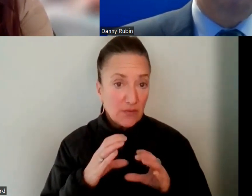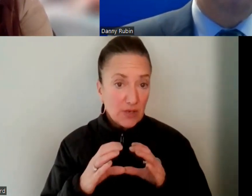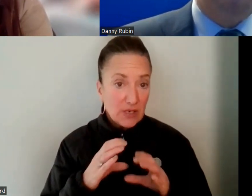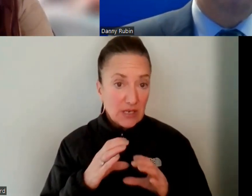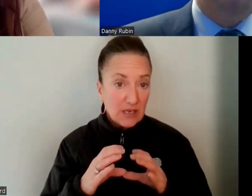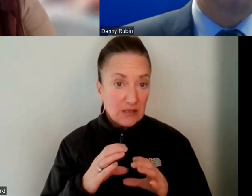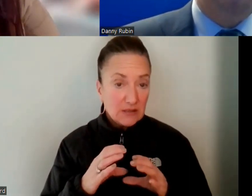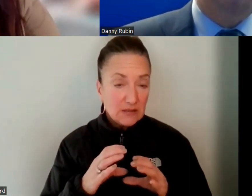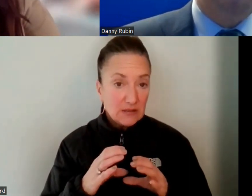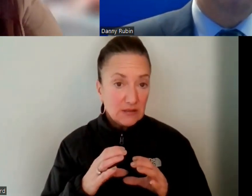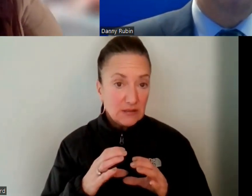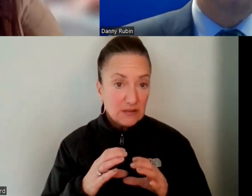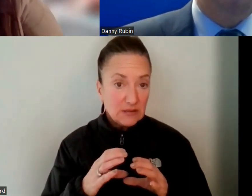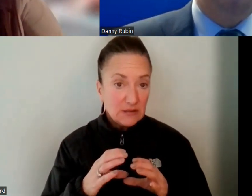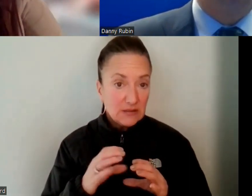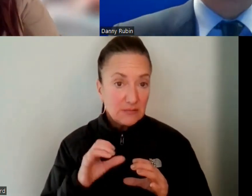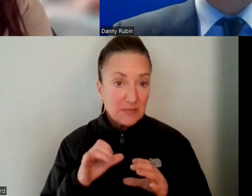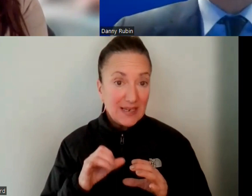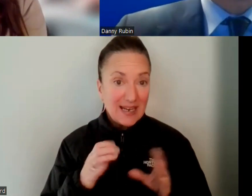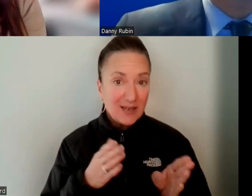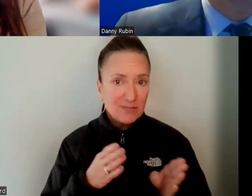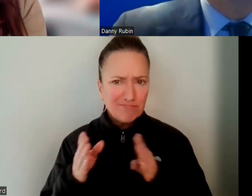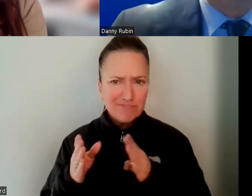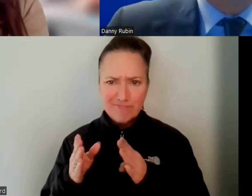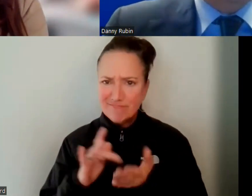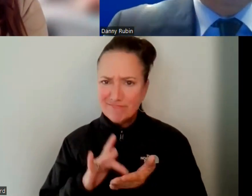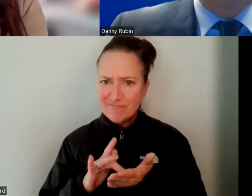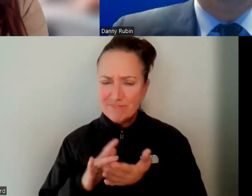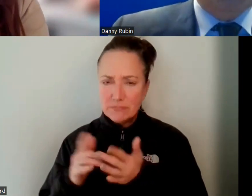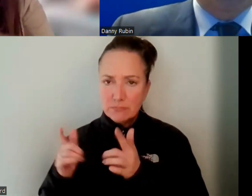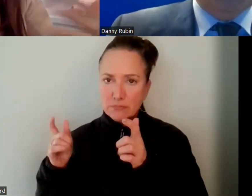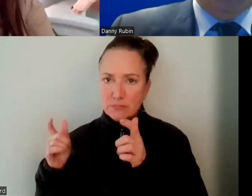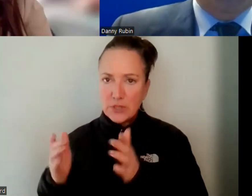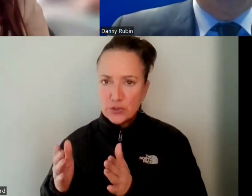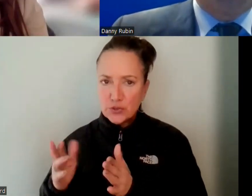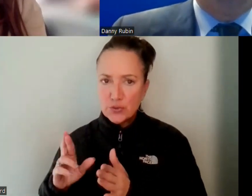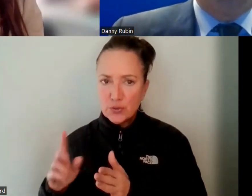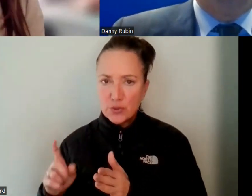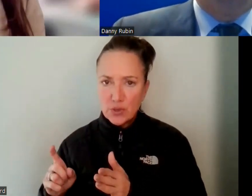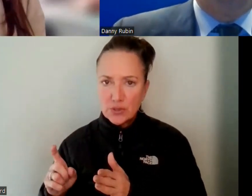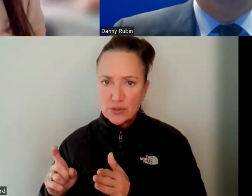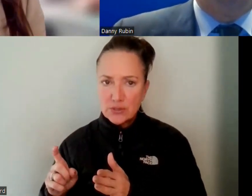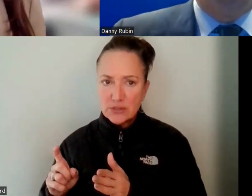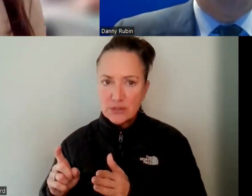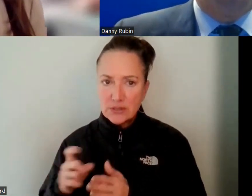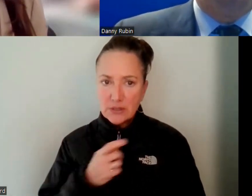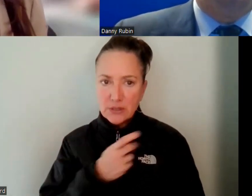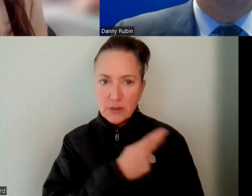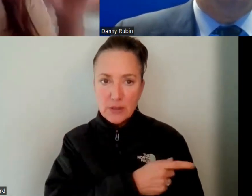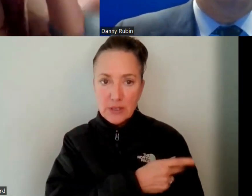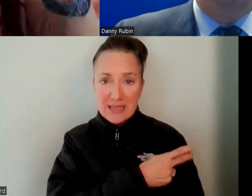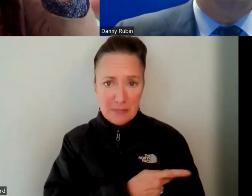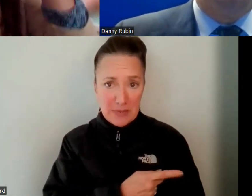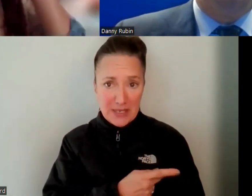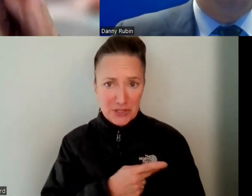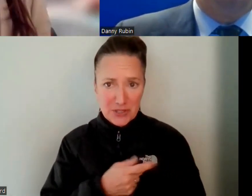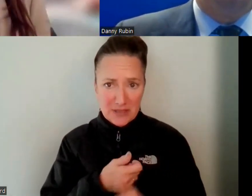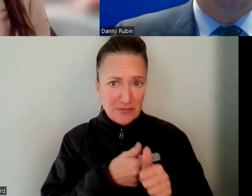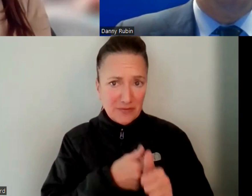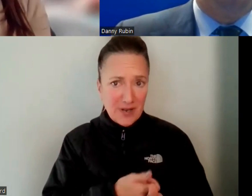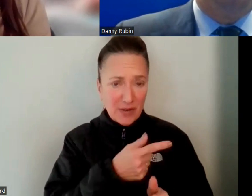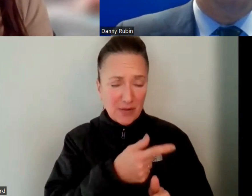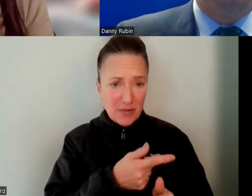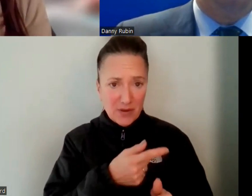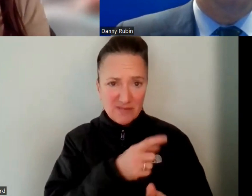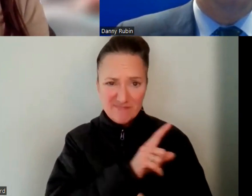for me to ask the pharmacy manager if this was okay, because coming from the patient, I want to make sure I'm doing things right. So I went